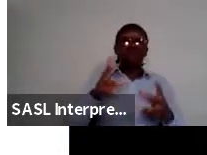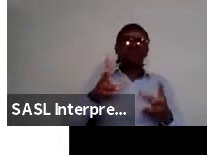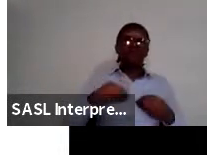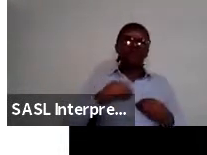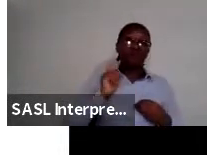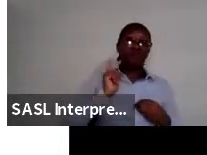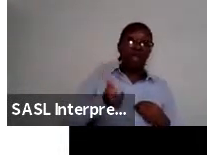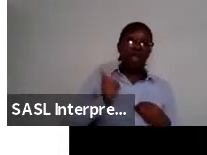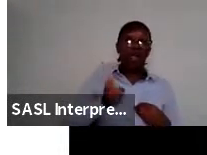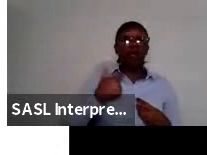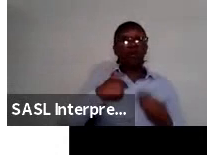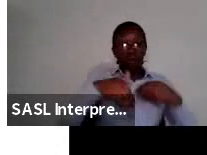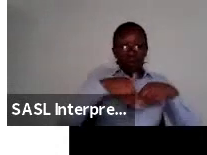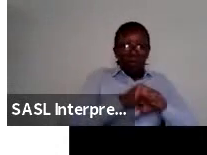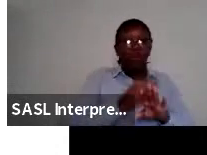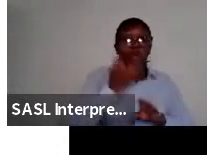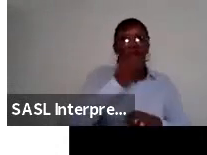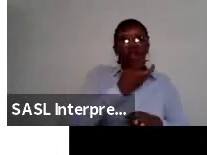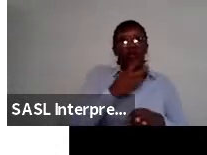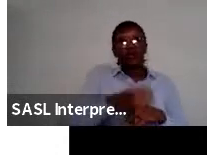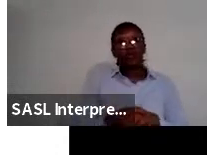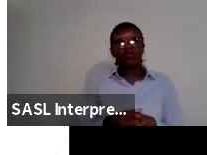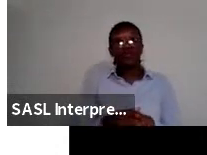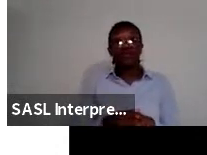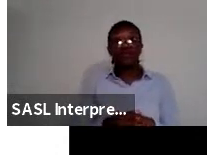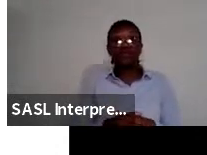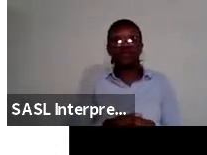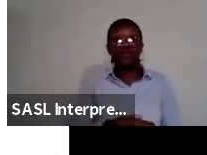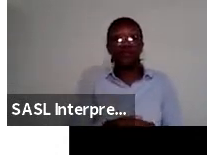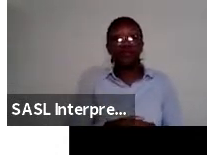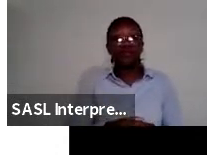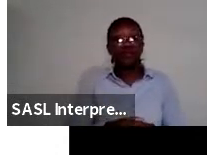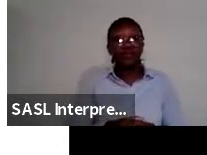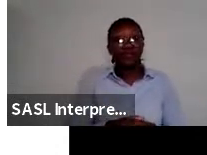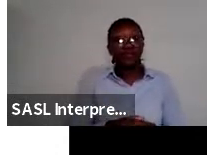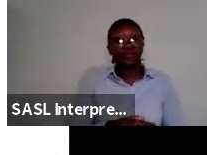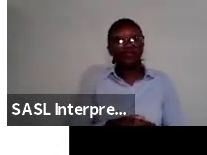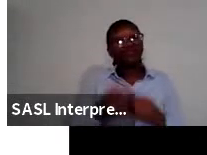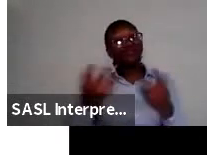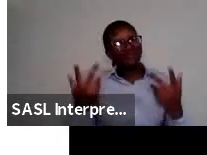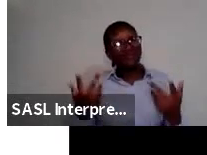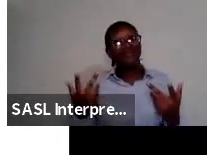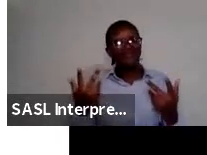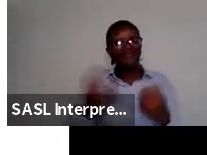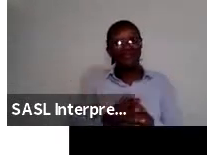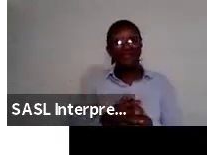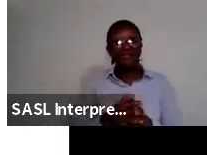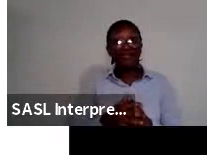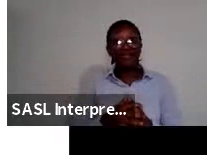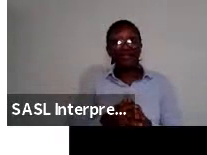the entry, search, and seizure of the goods. But this